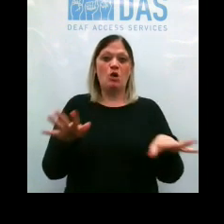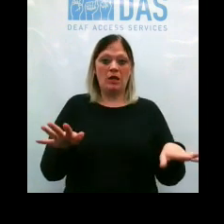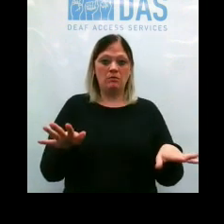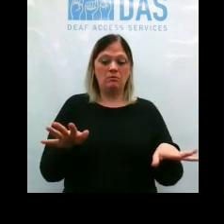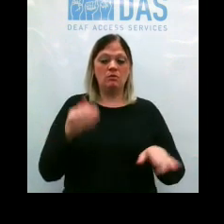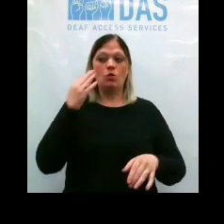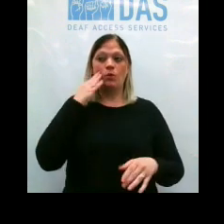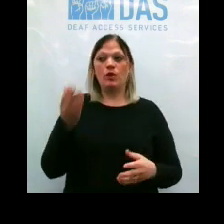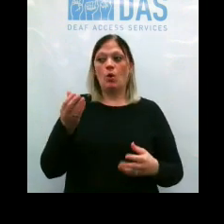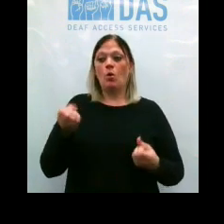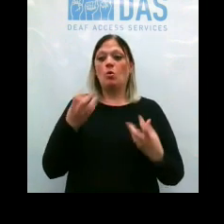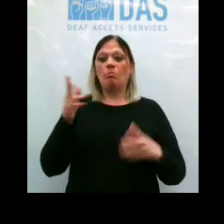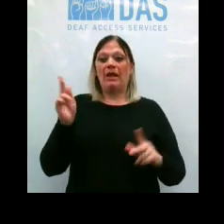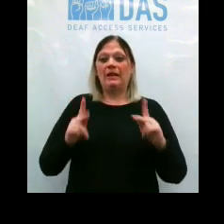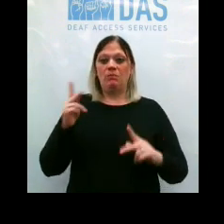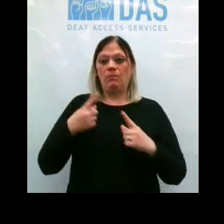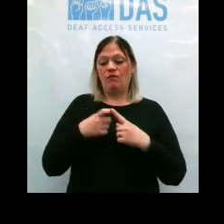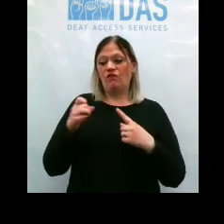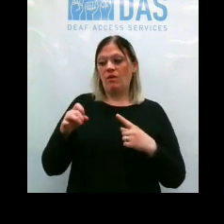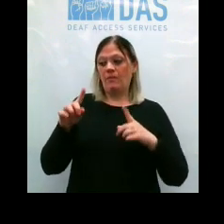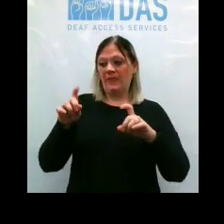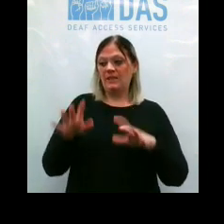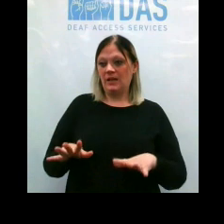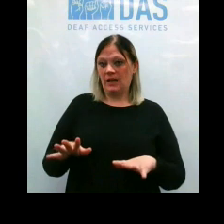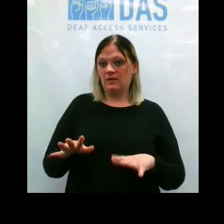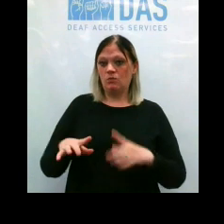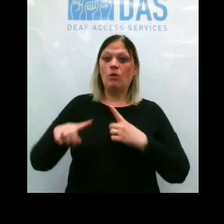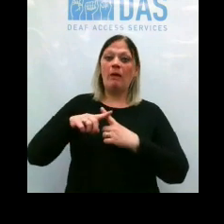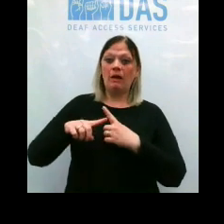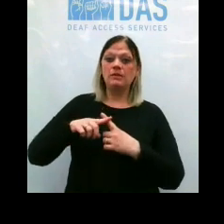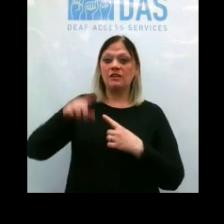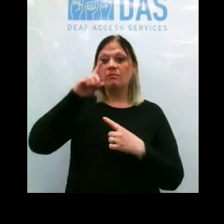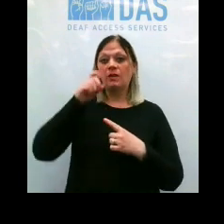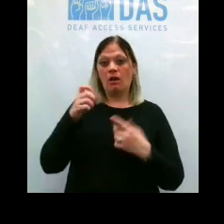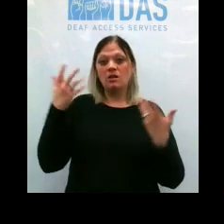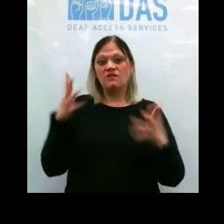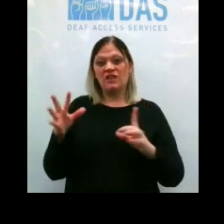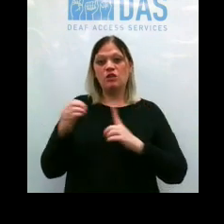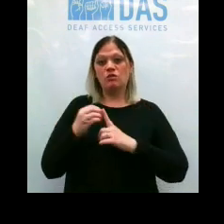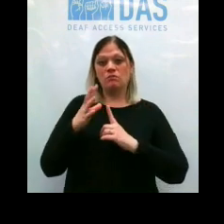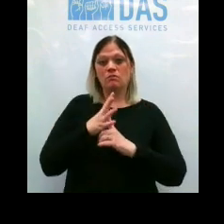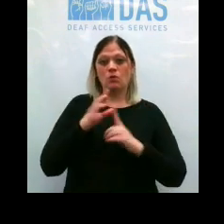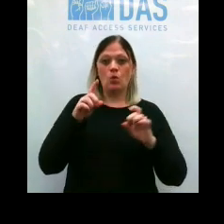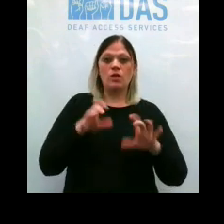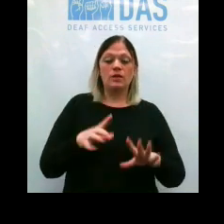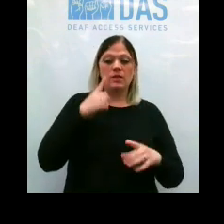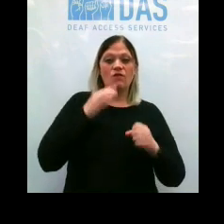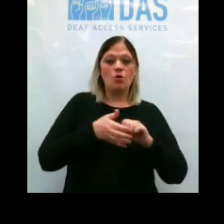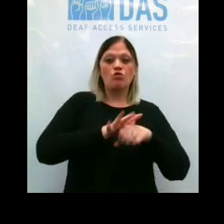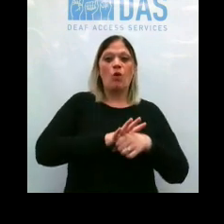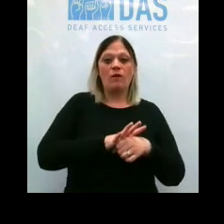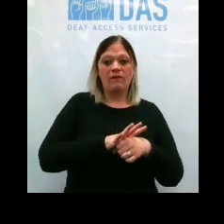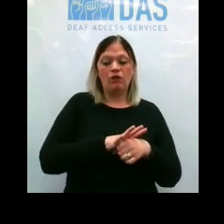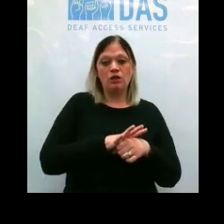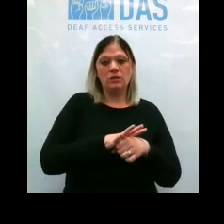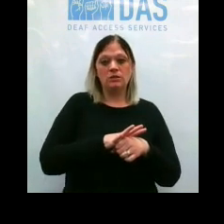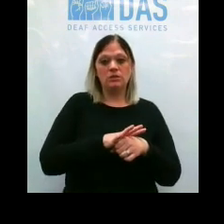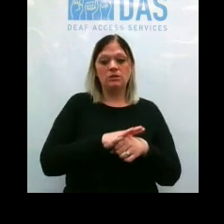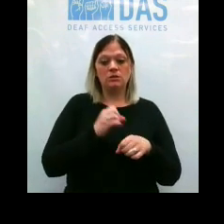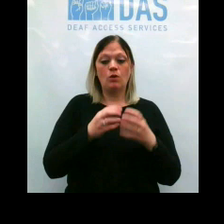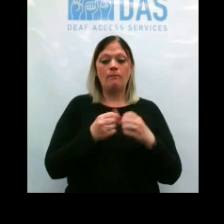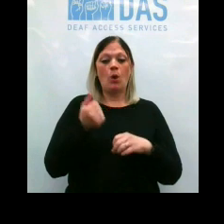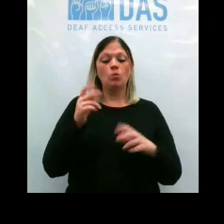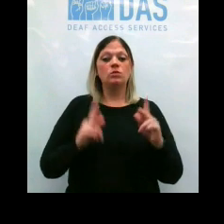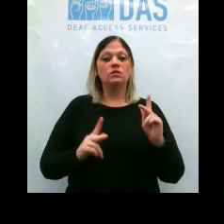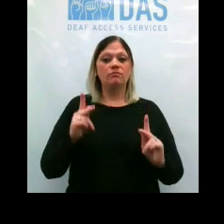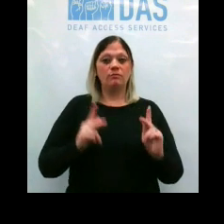number of the individuals who took the antibody test in the first round were positive because they had been previously tested for the coronavirus. So the vast majority